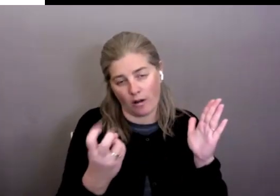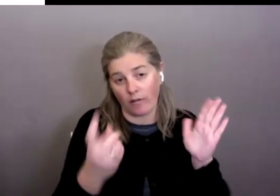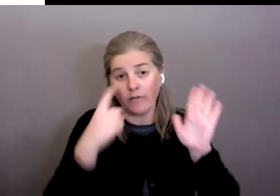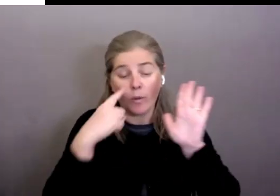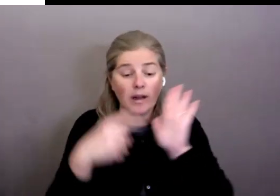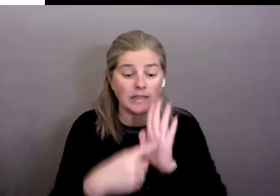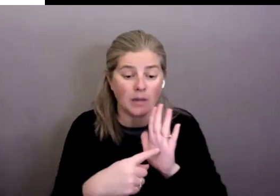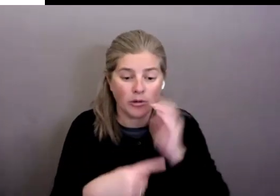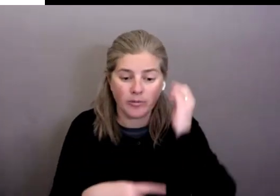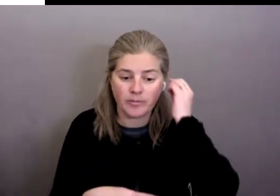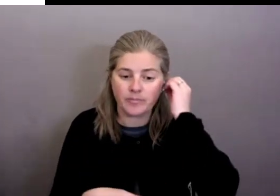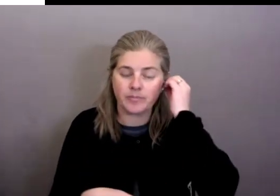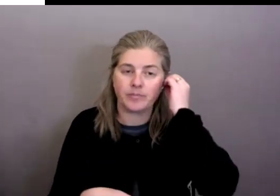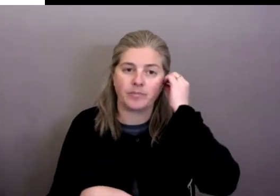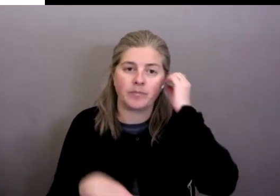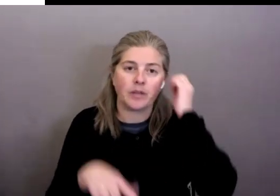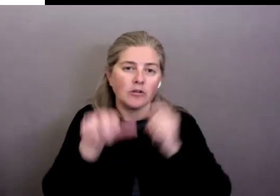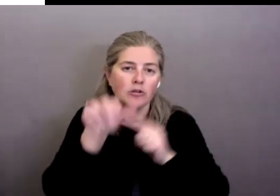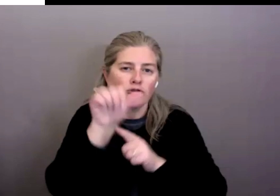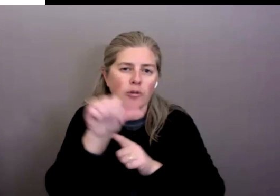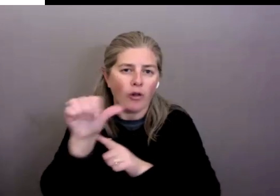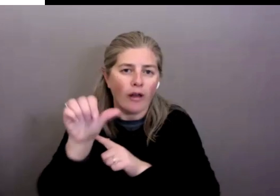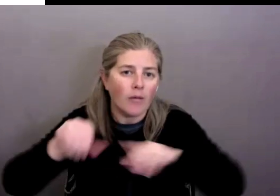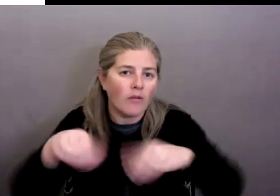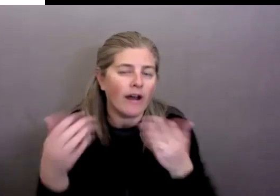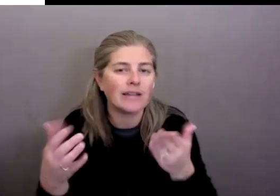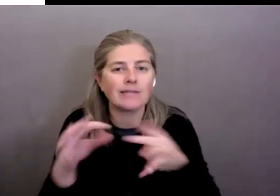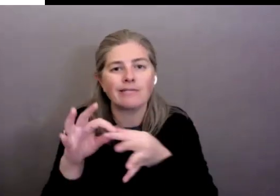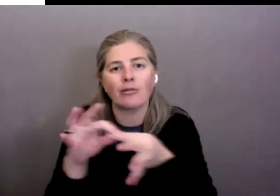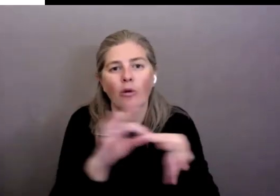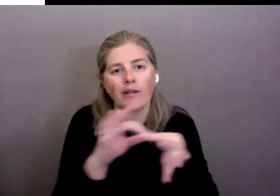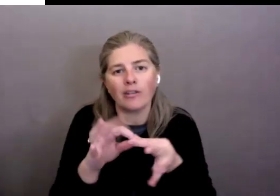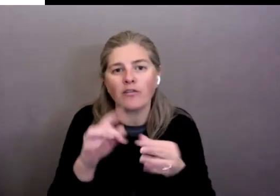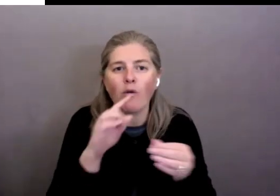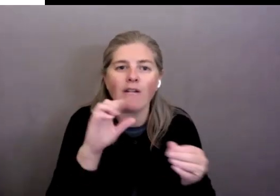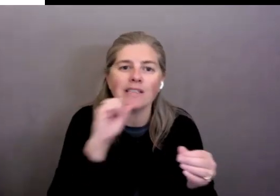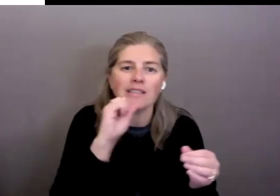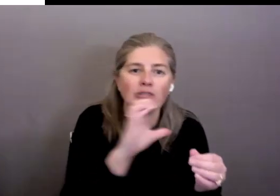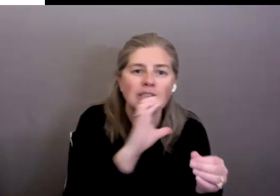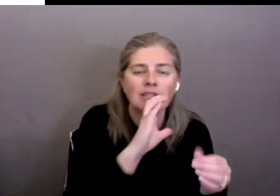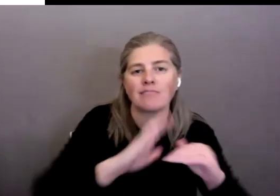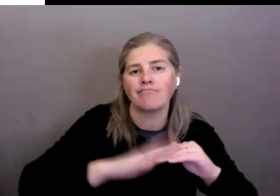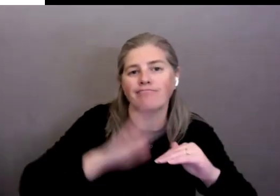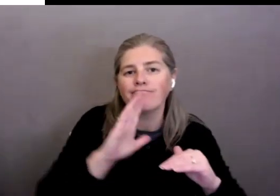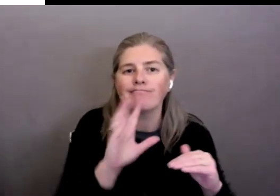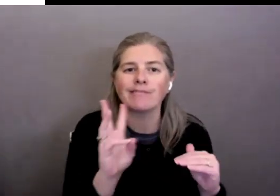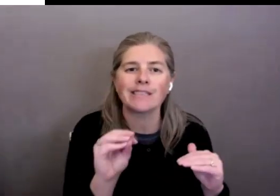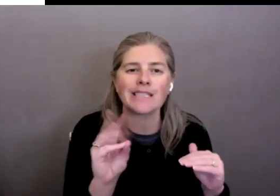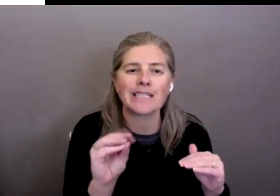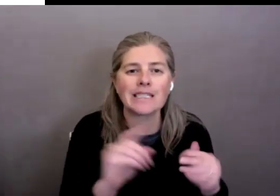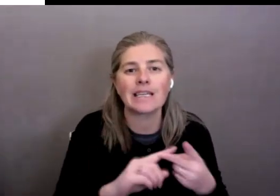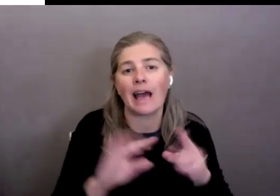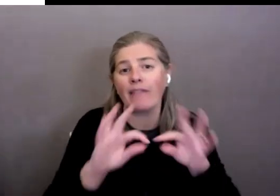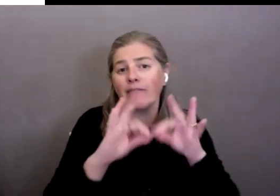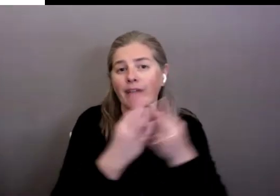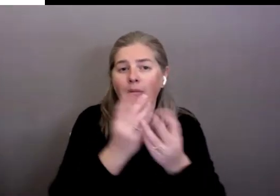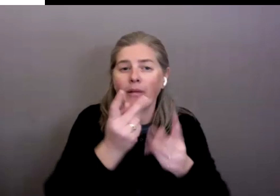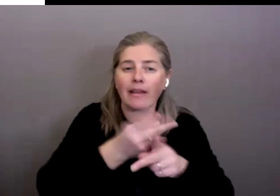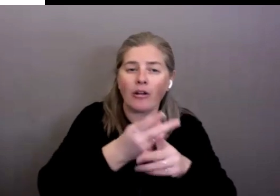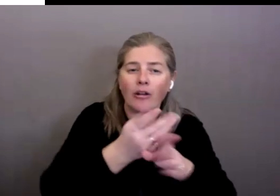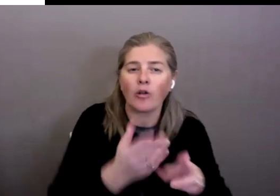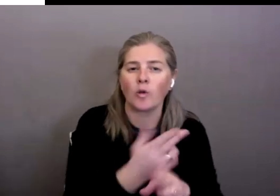a AAA provides care coordination to eligible adults age 60 and older and family caregivers using Older Americans Act